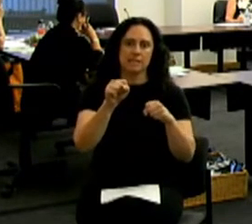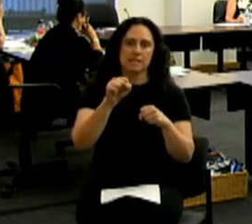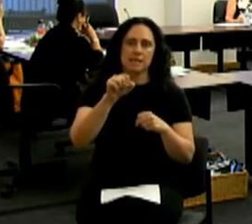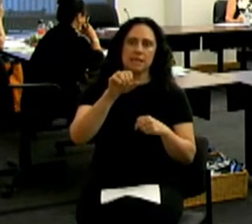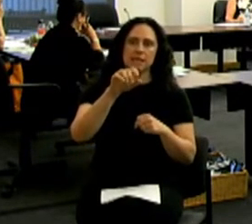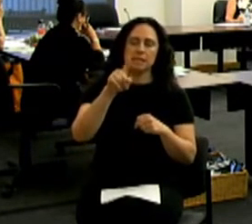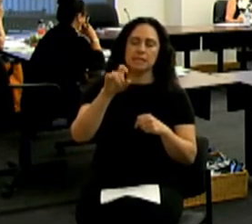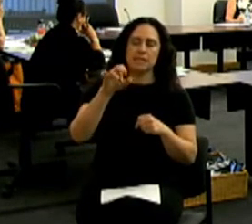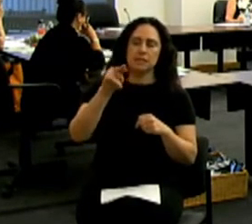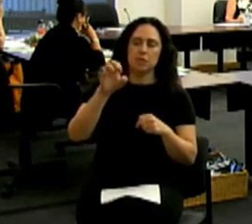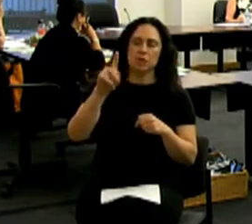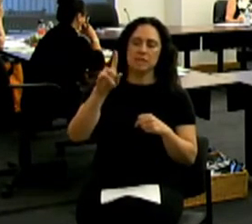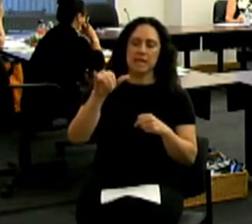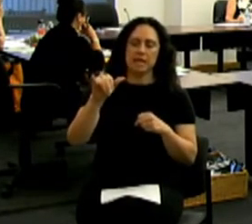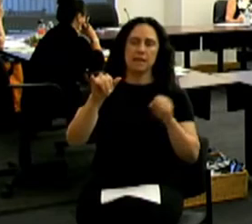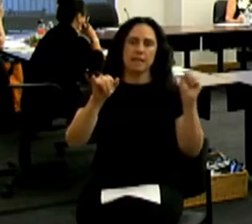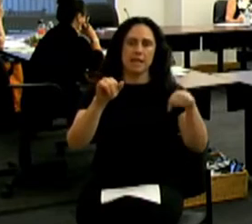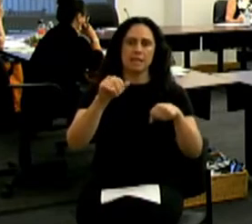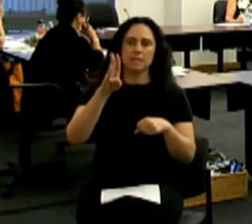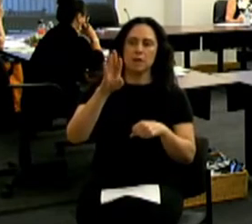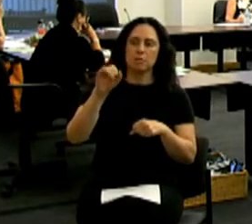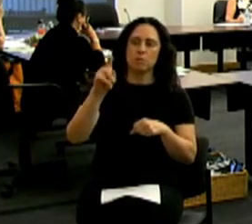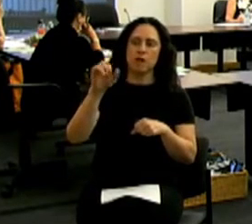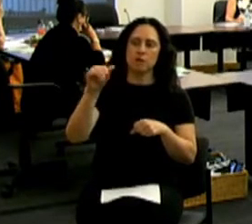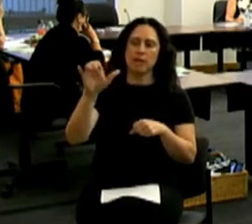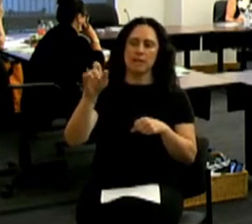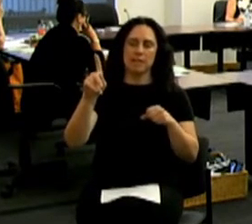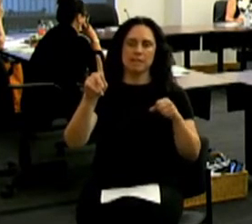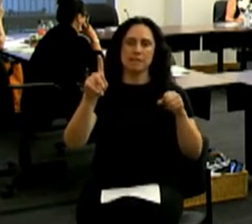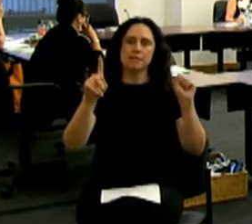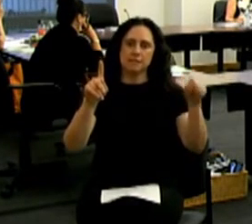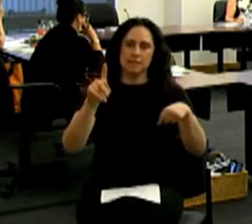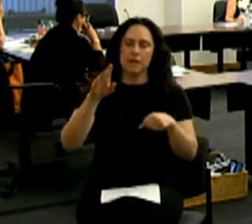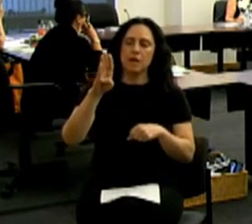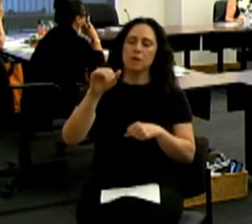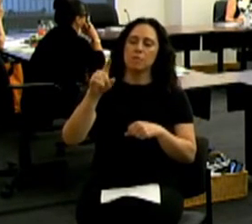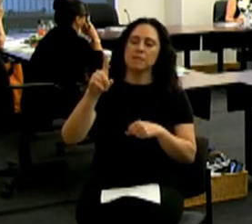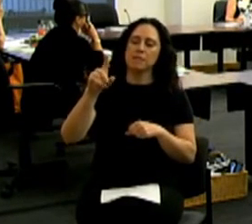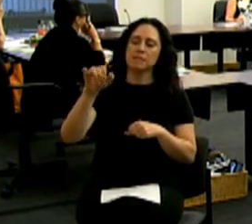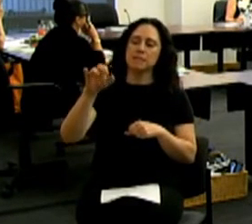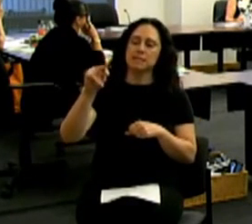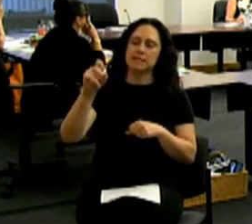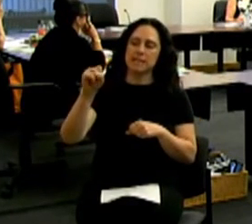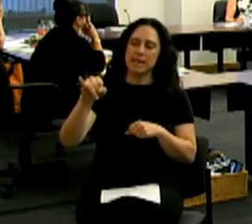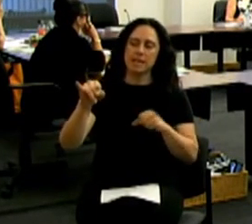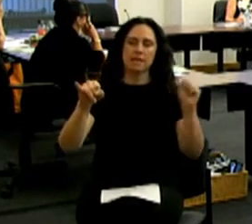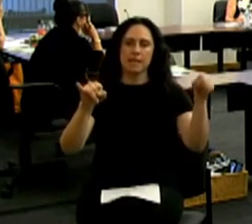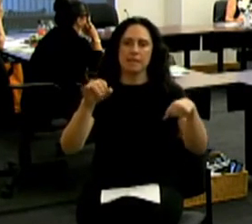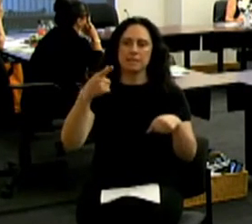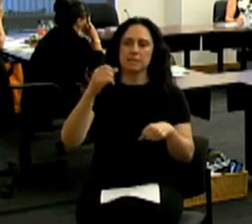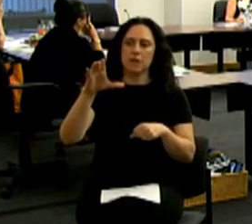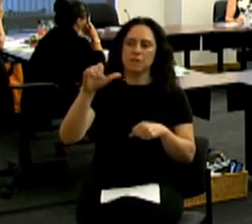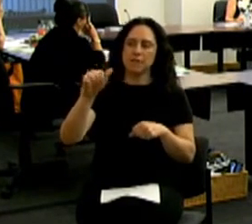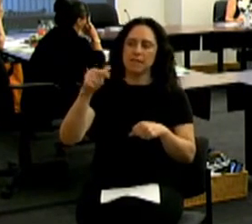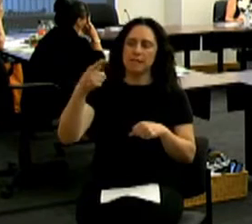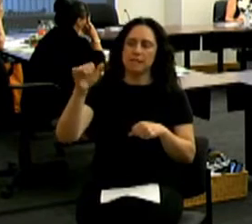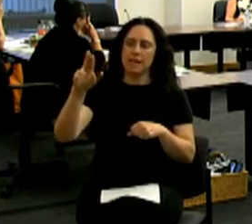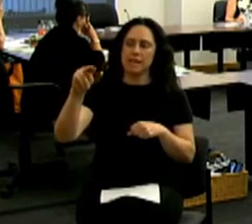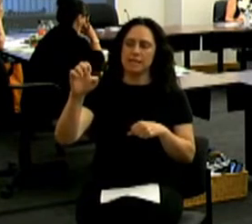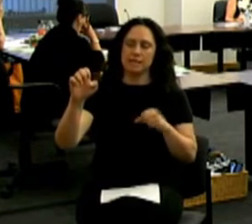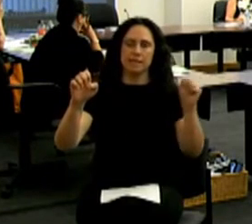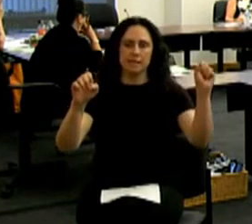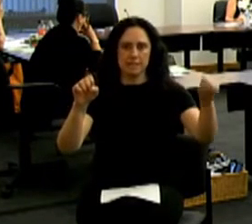Stamborski? Trustee Broderick? Aye. Trustee Budzinski? Yes. Trustee Garcia Guillen?